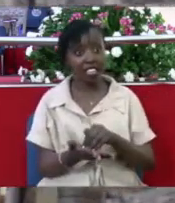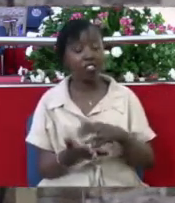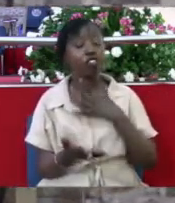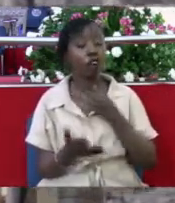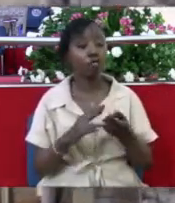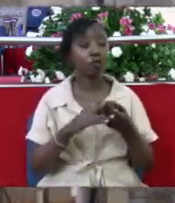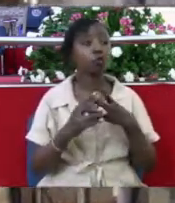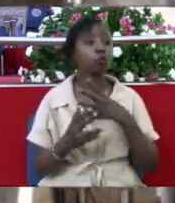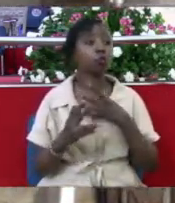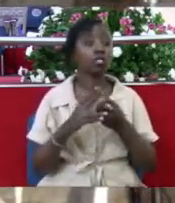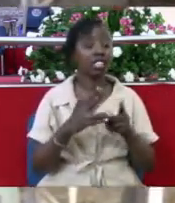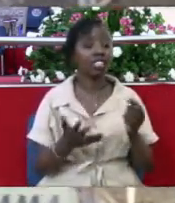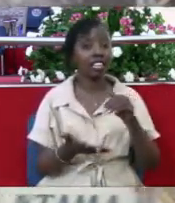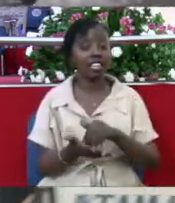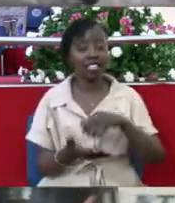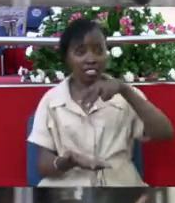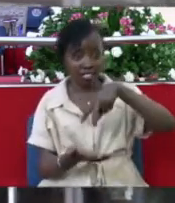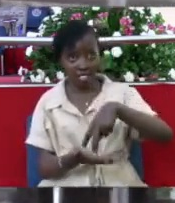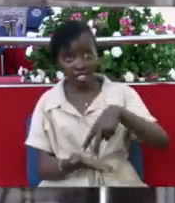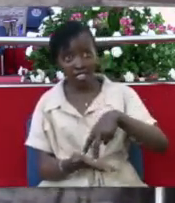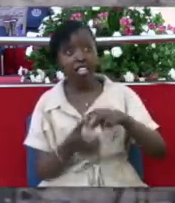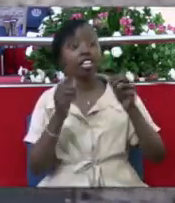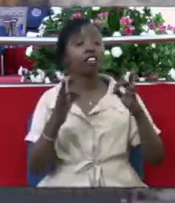And if you're giving your life to Jesus, you're coming to the front.